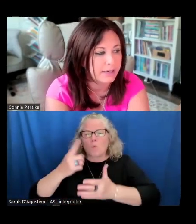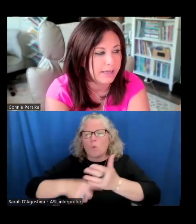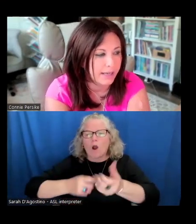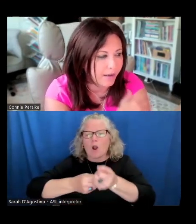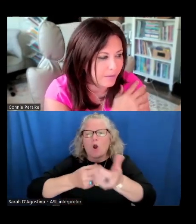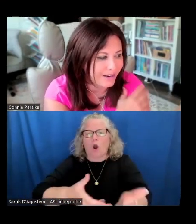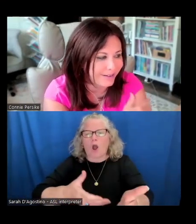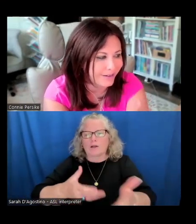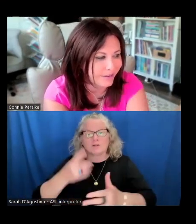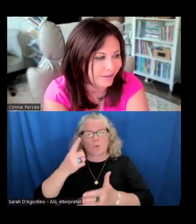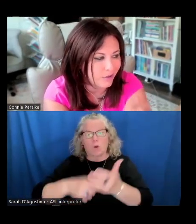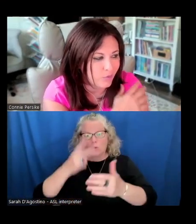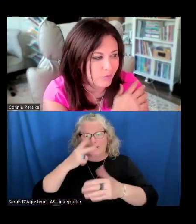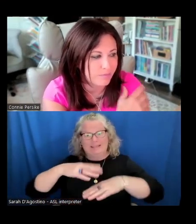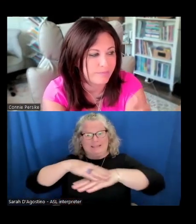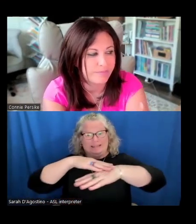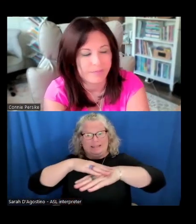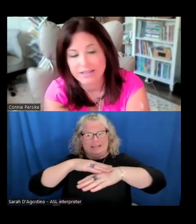see,